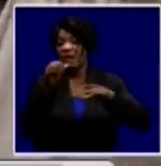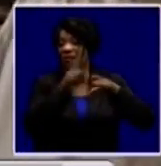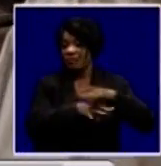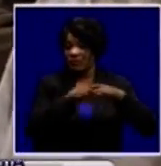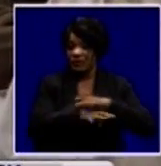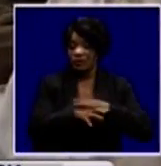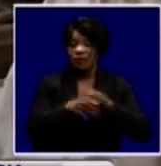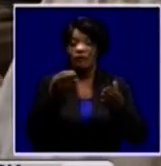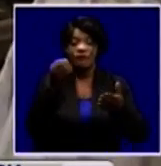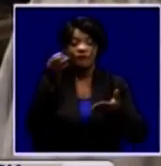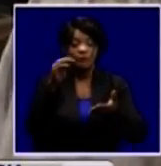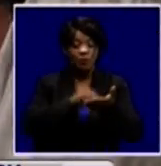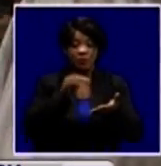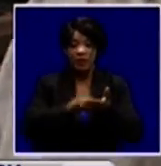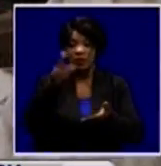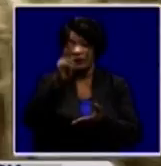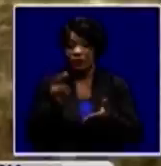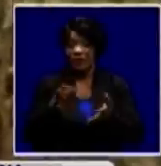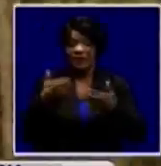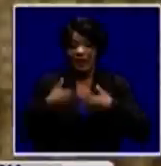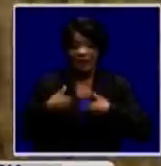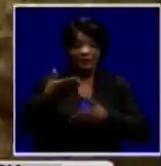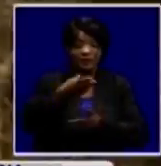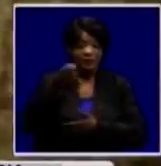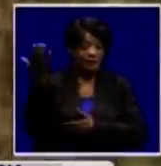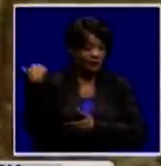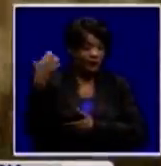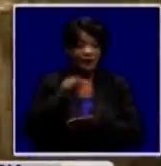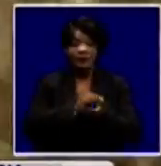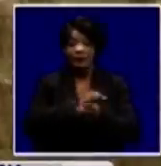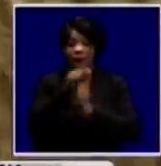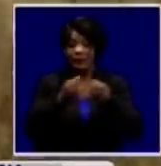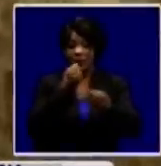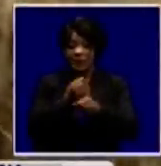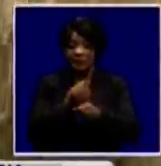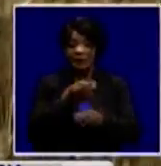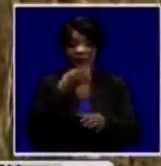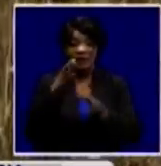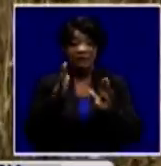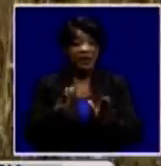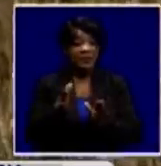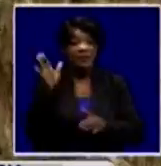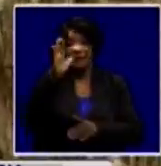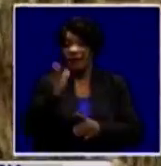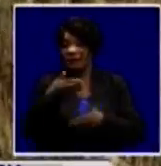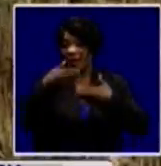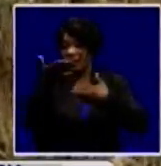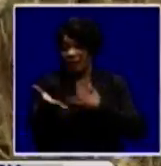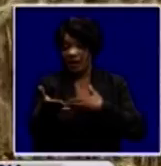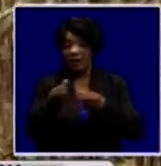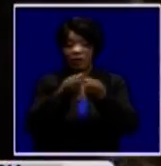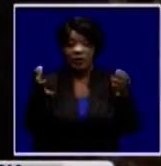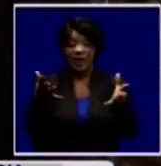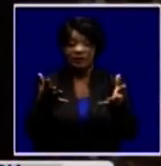million over the past 12 years. However, farming has not been without challenges, with high interest